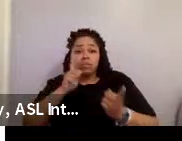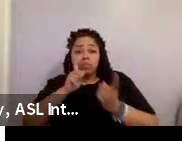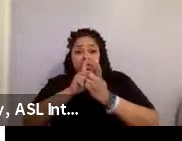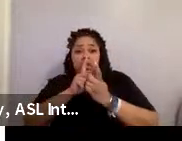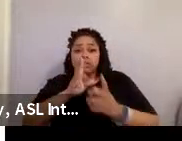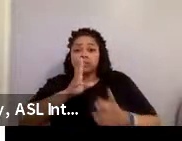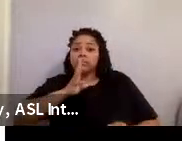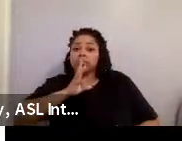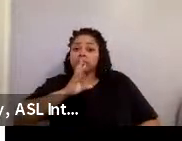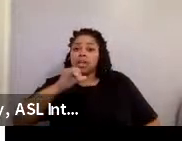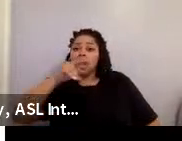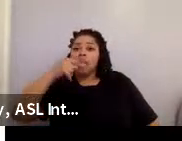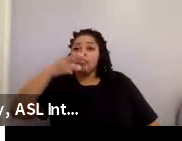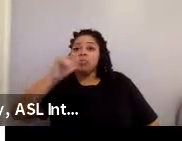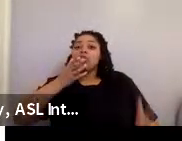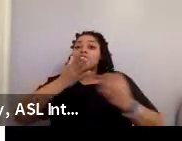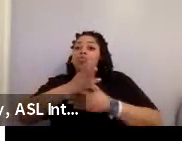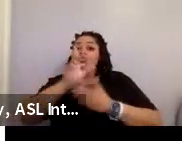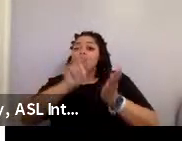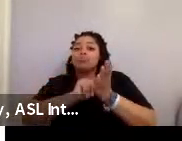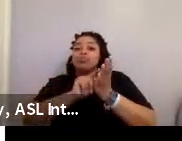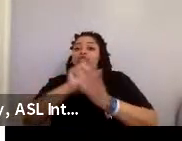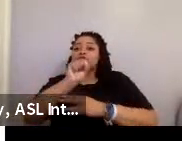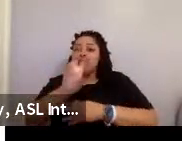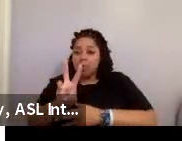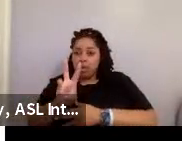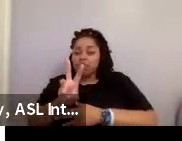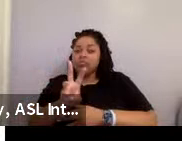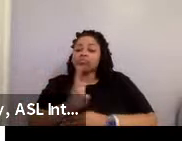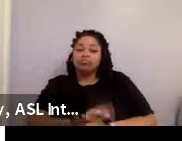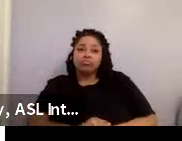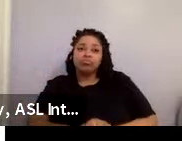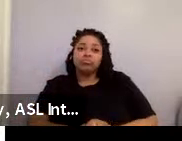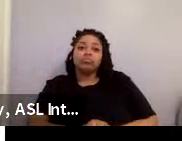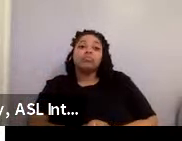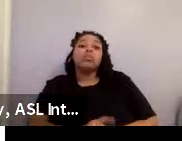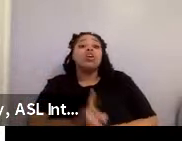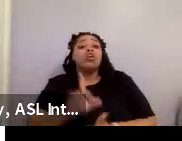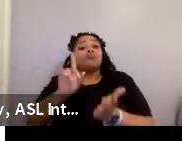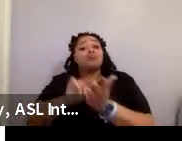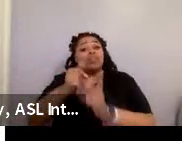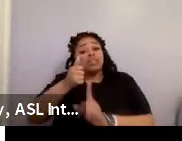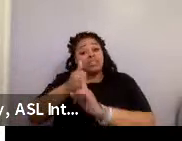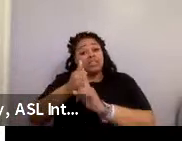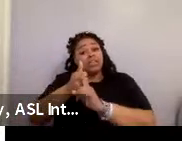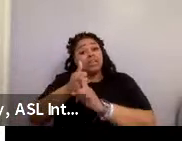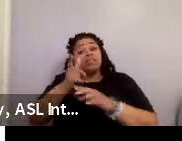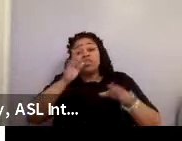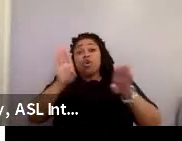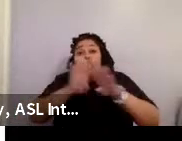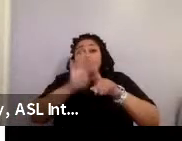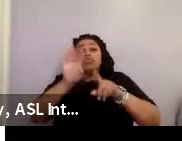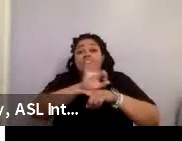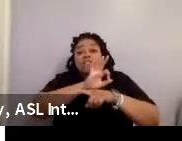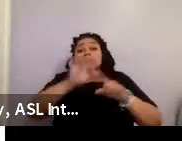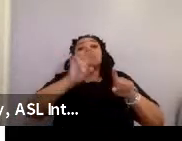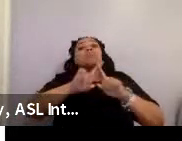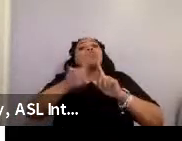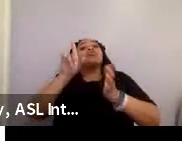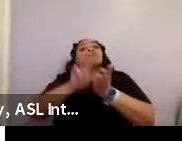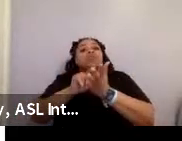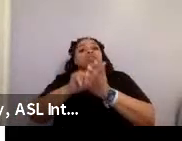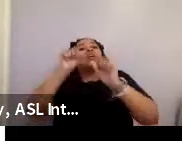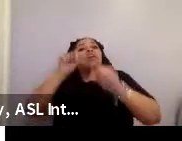output requirement through printer software. While the printer itself is closed functionality, the printer